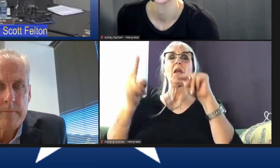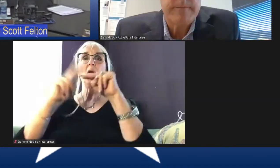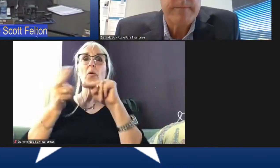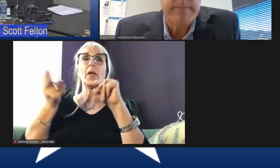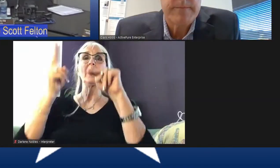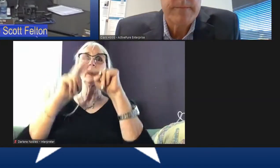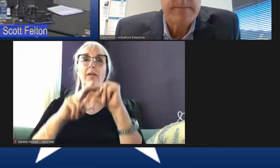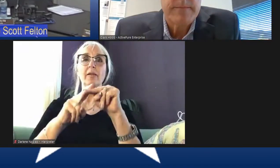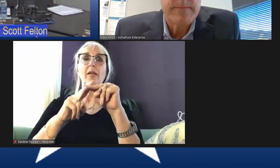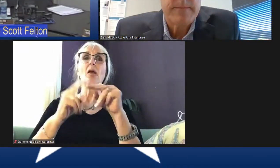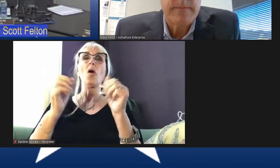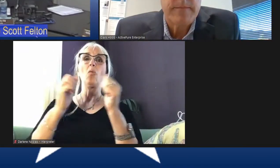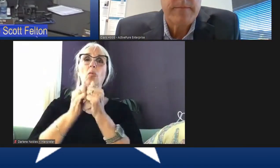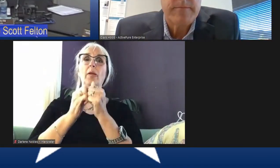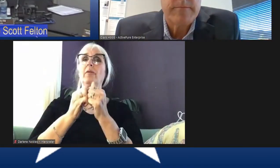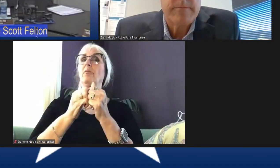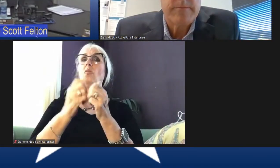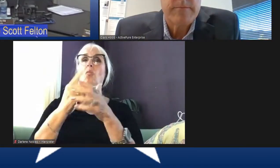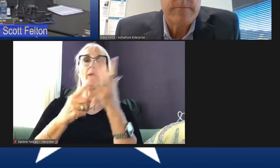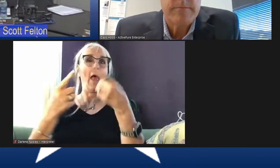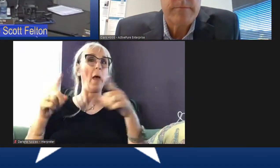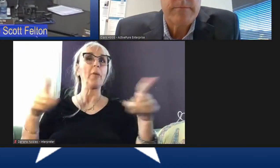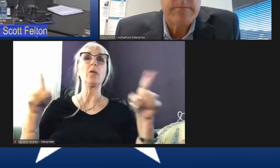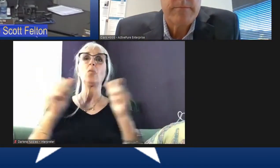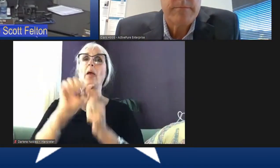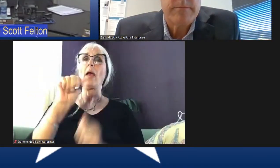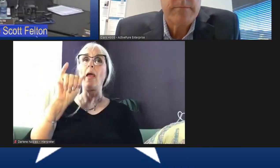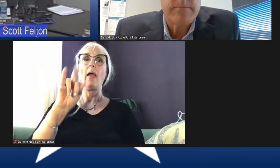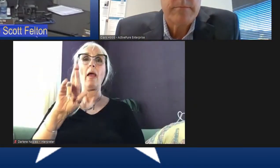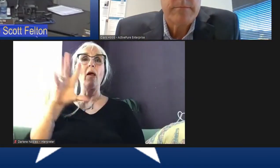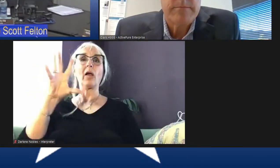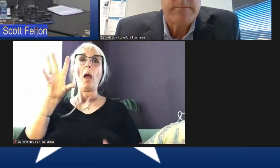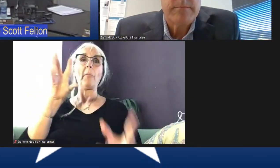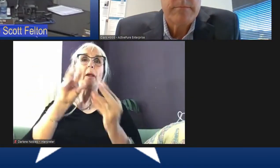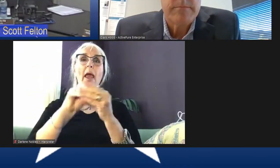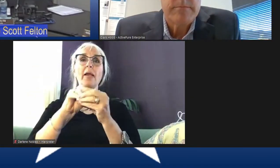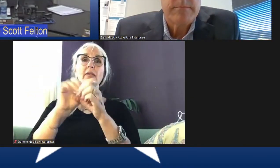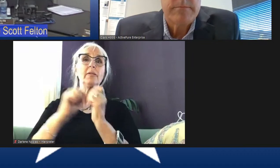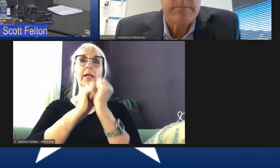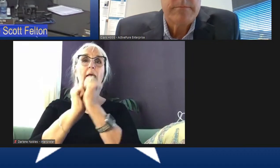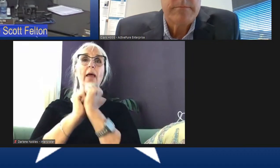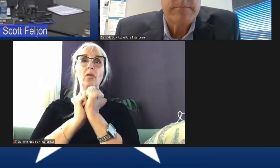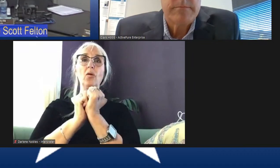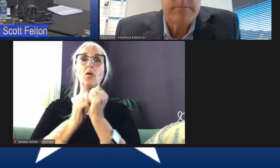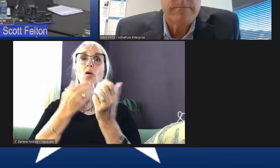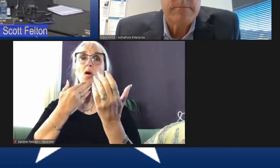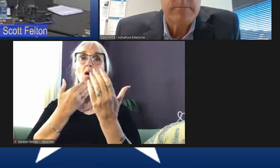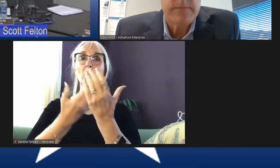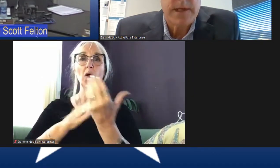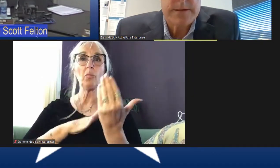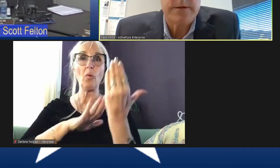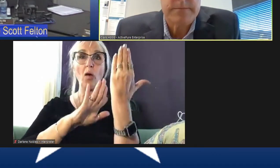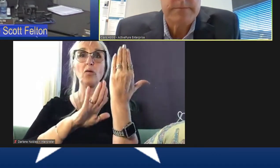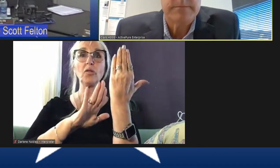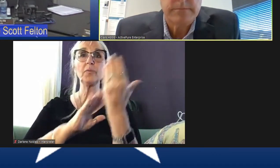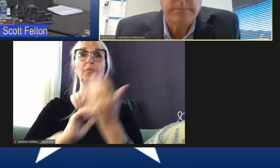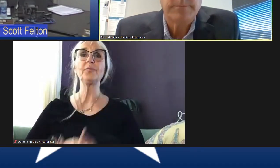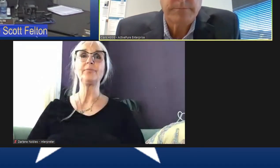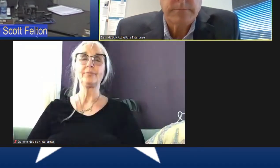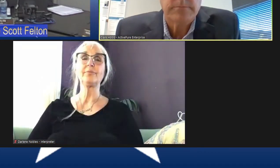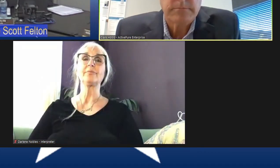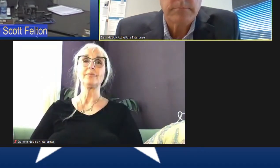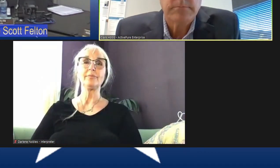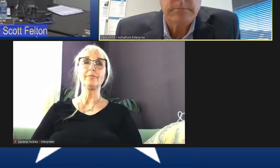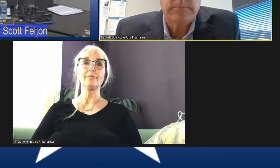air as a combination would be a good approach to take. Yes, sir. Yeah.